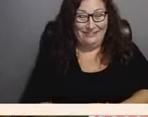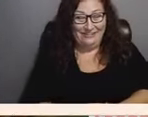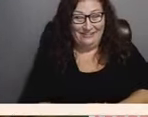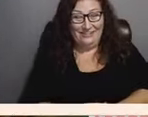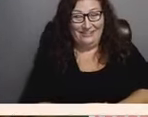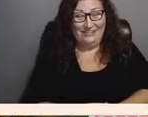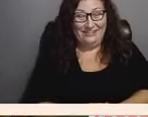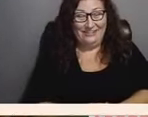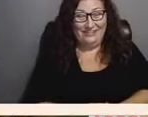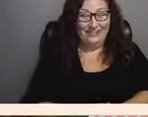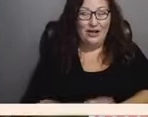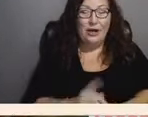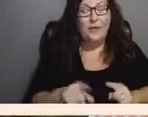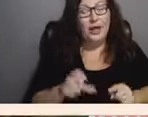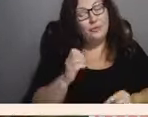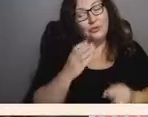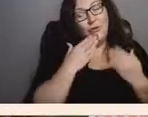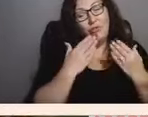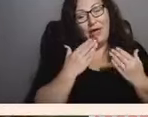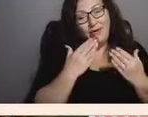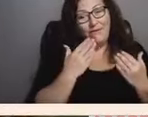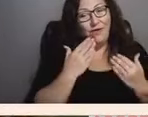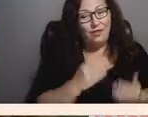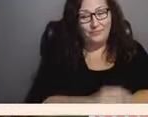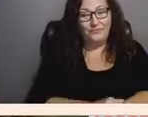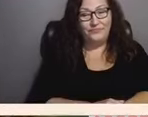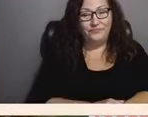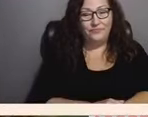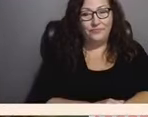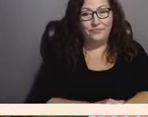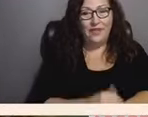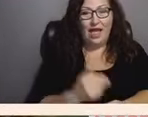But I'm so thankful how that zeal,